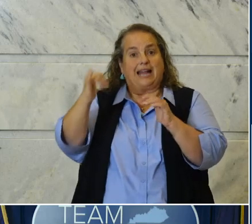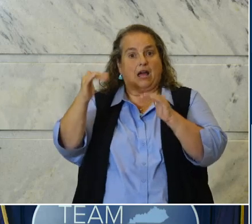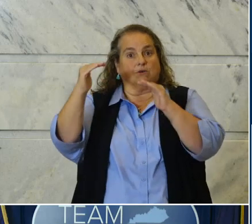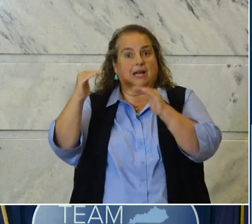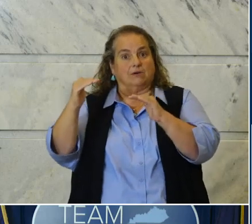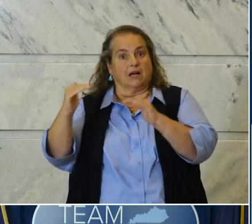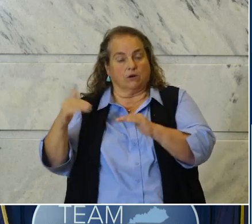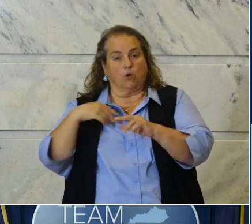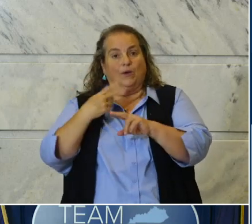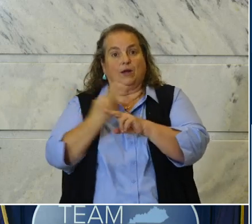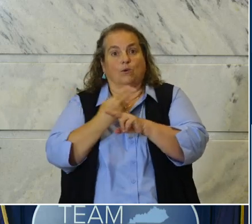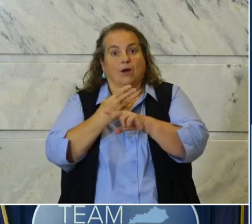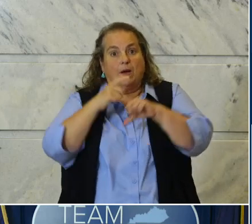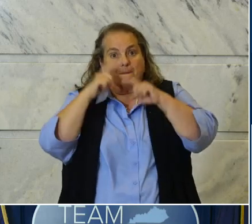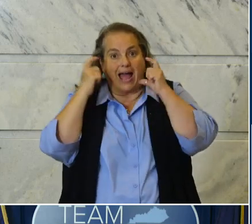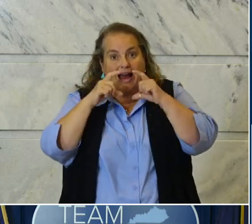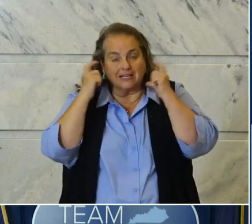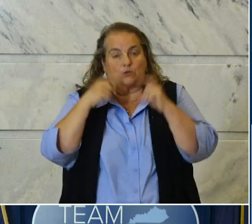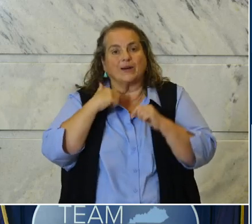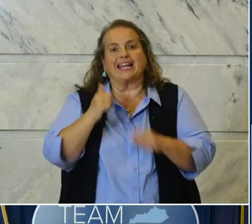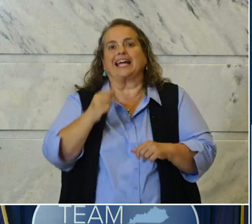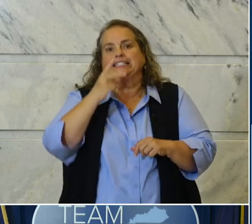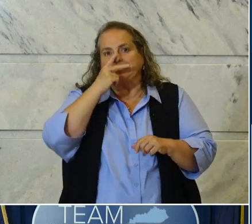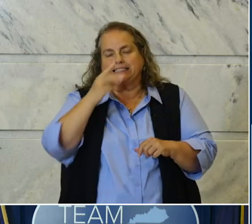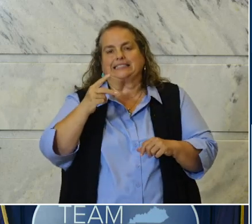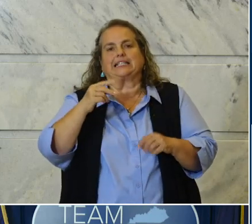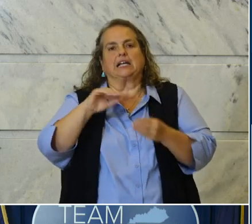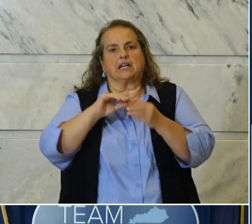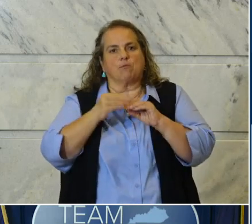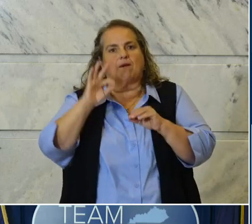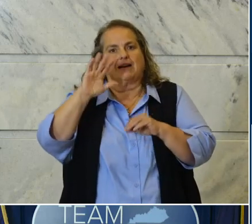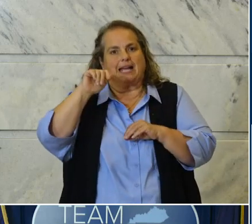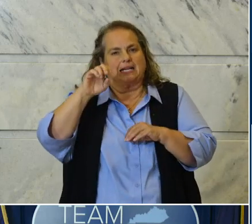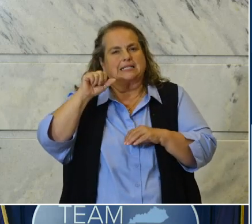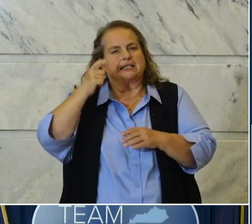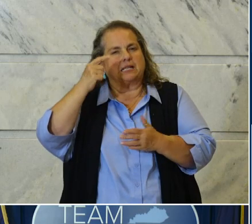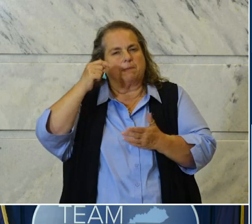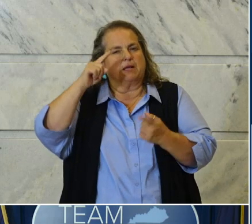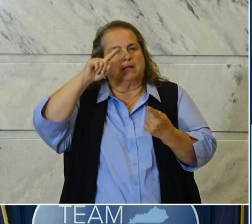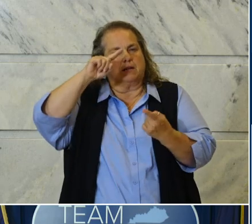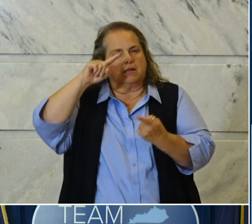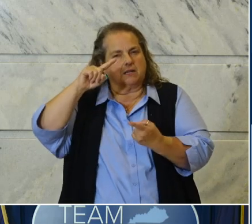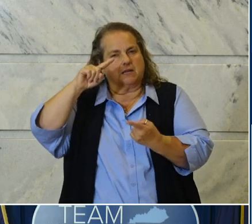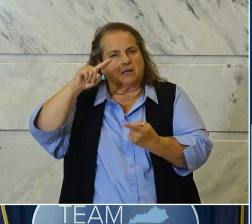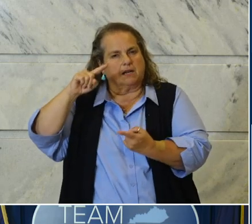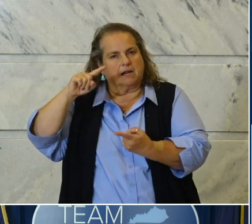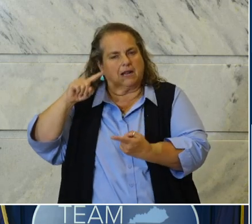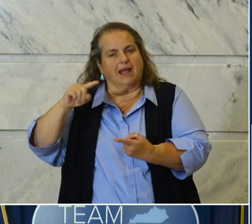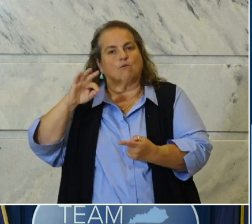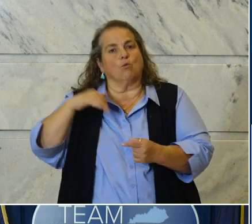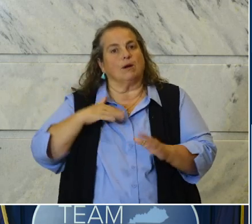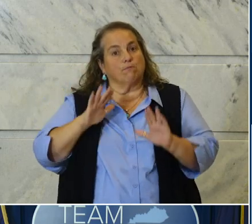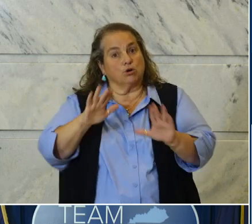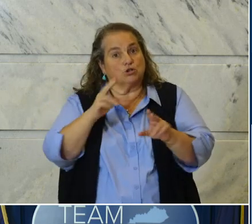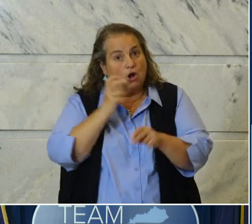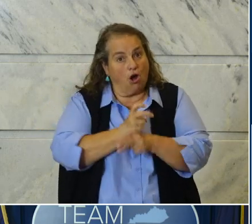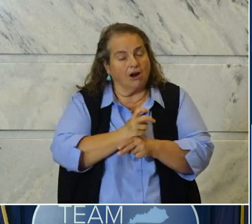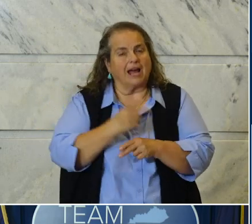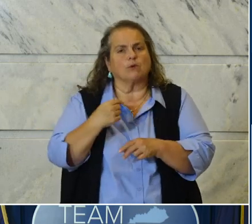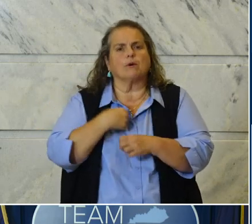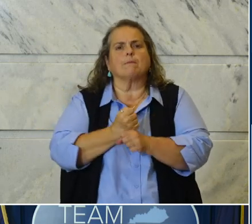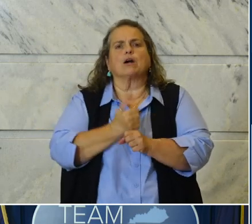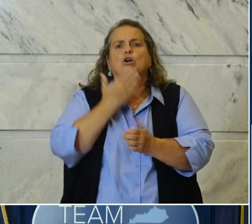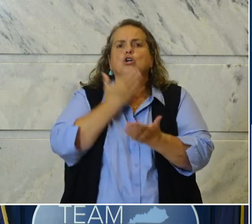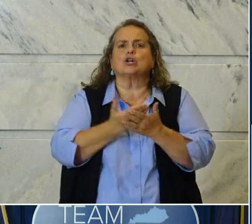masks. I think we can see a decline in cases if we continue to push hard, and then if we make good decisions about the activities that